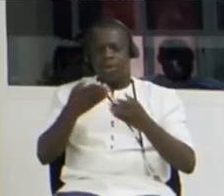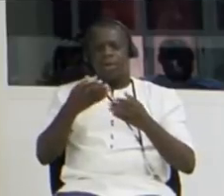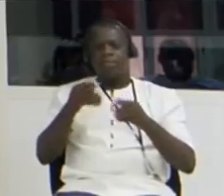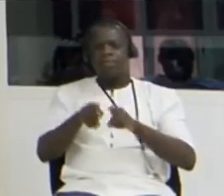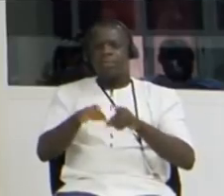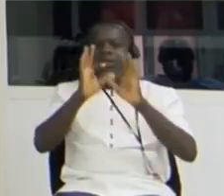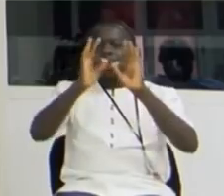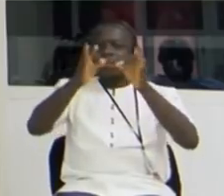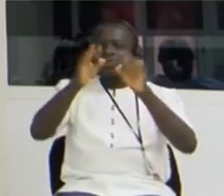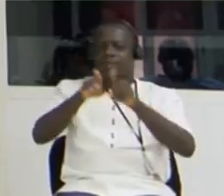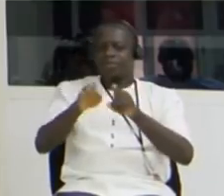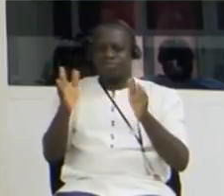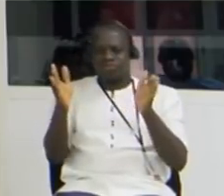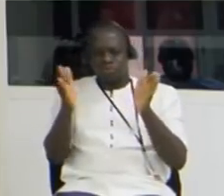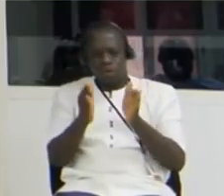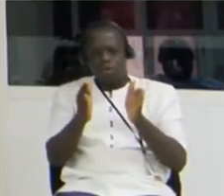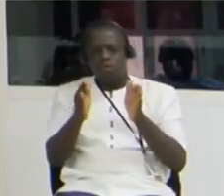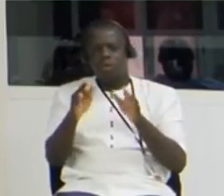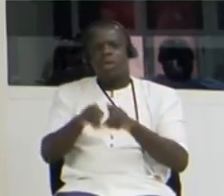unit is.